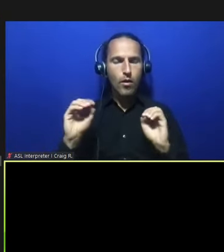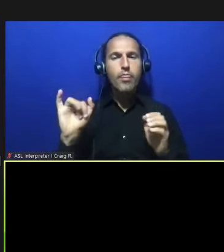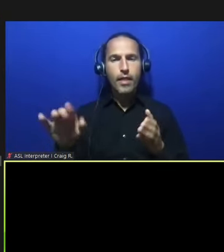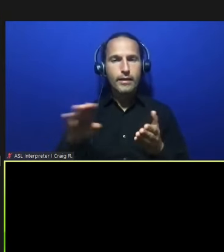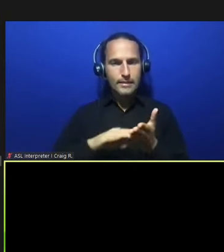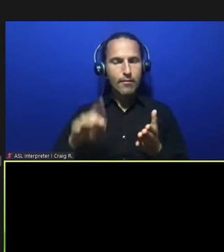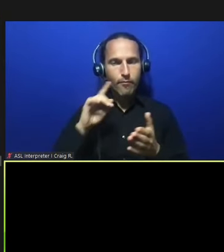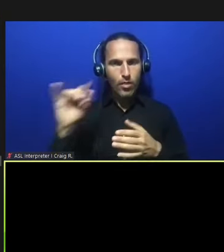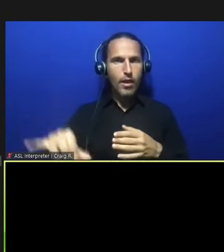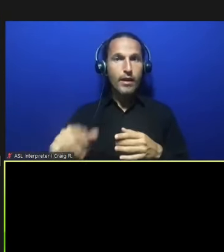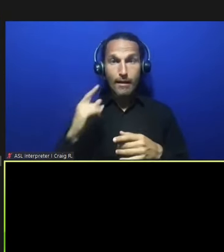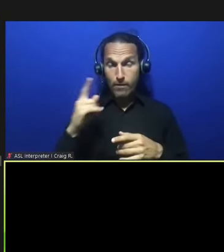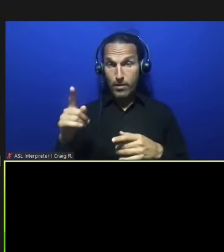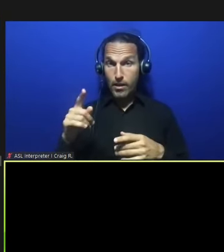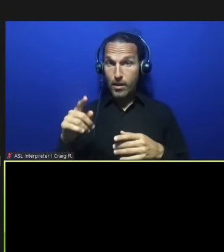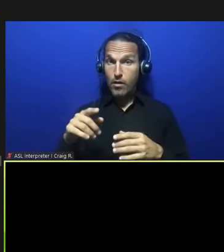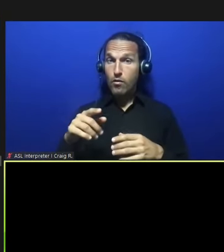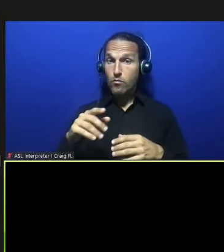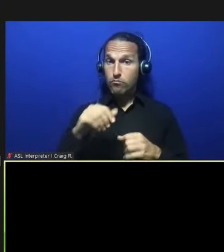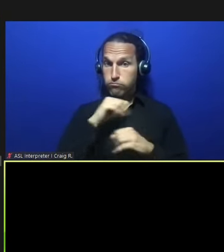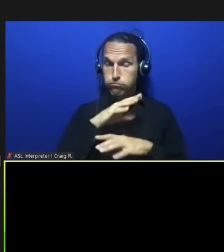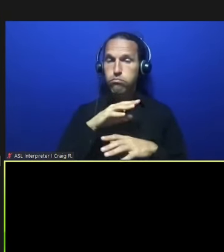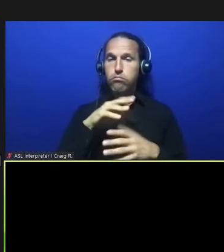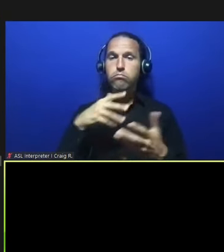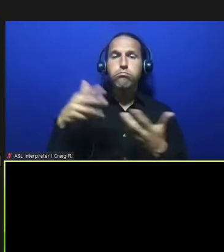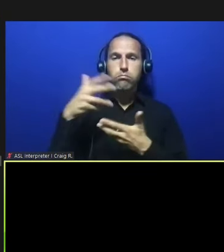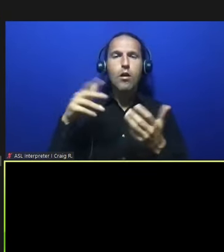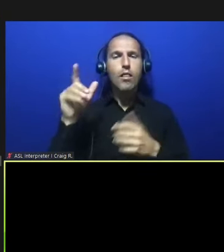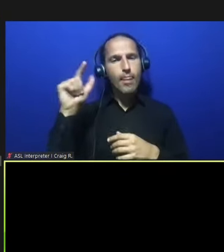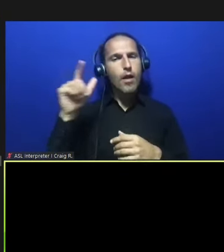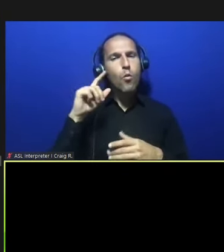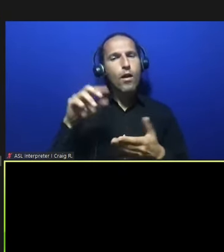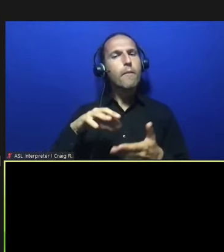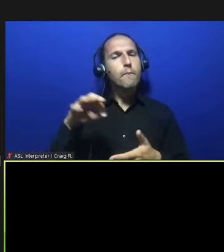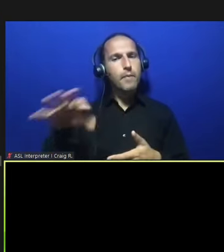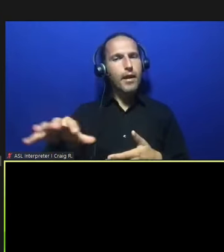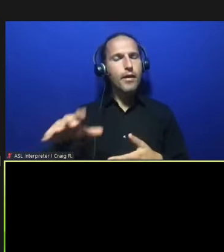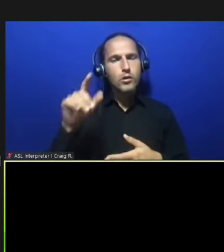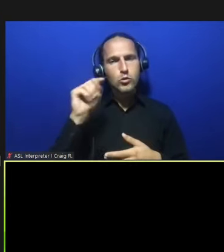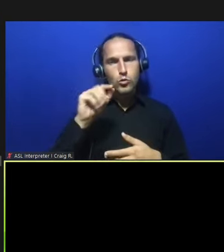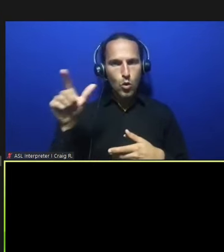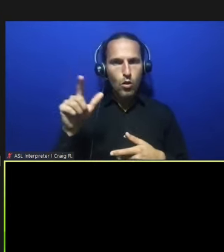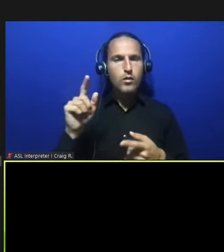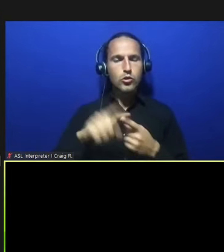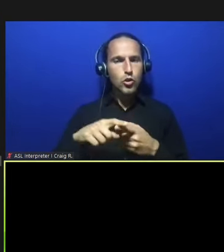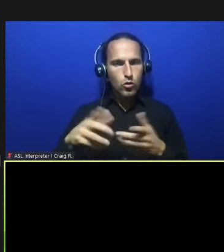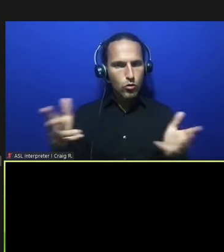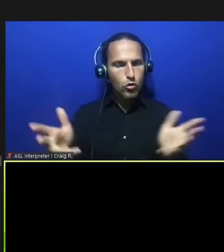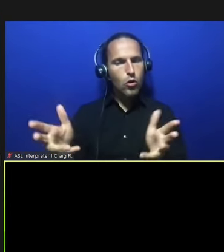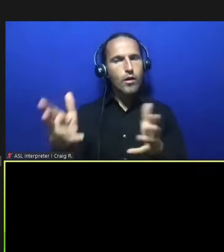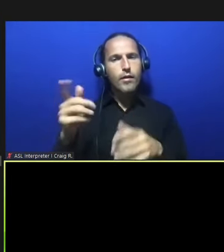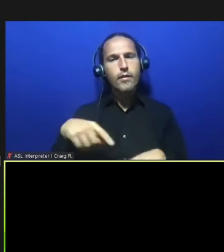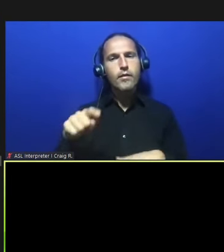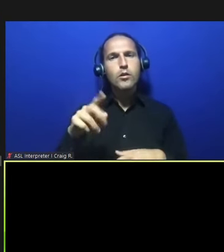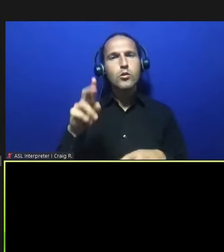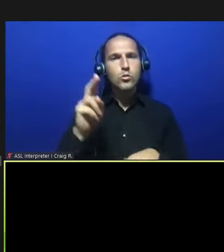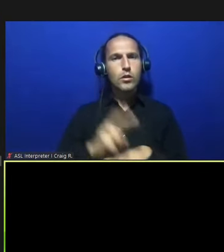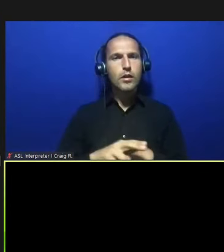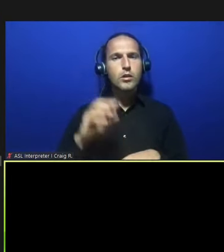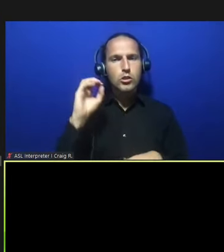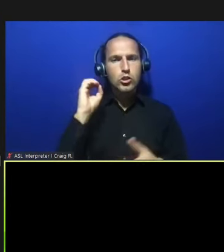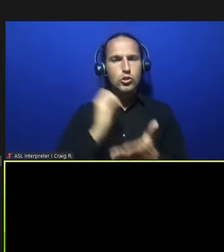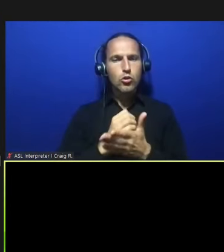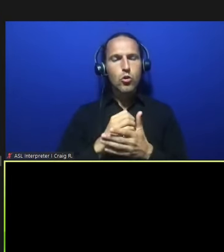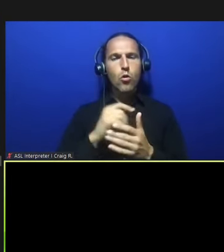them, but if they are emitting, they will eventually down the line pay a toll to incentivize people to do zero